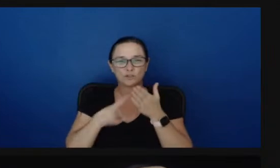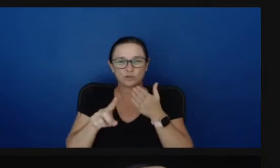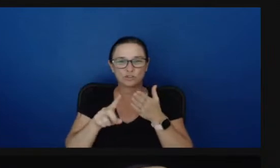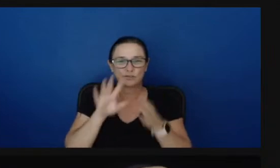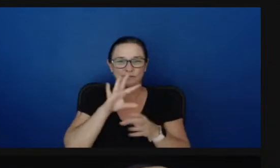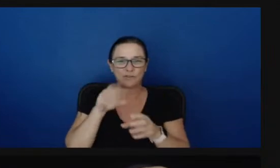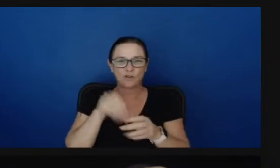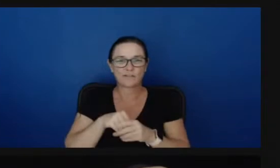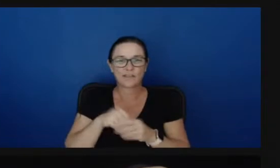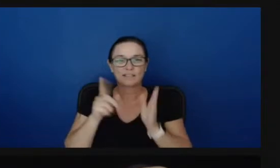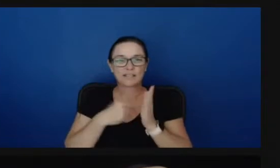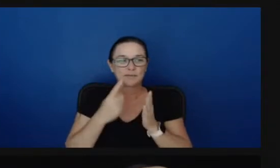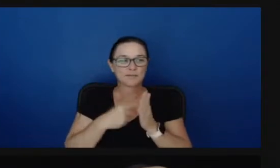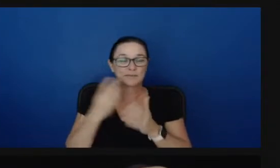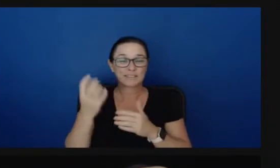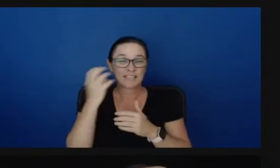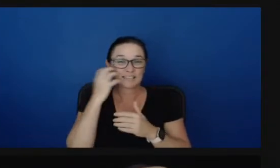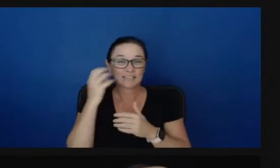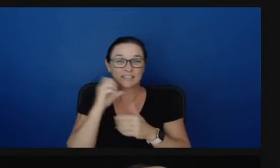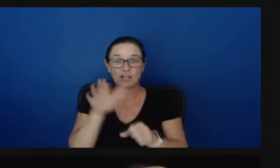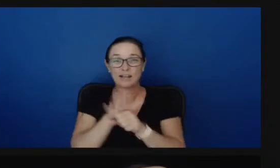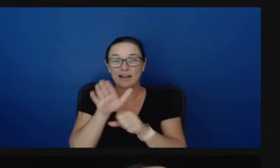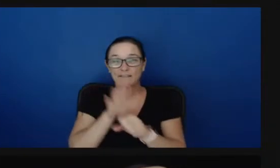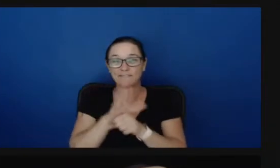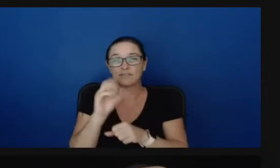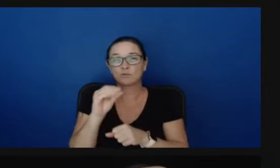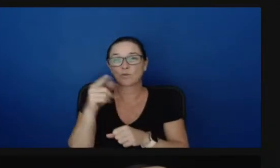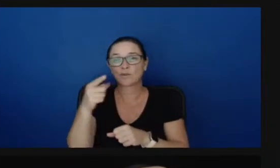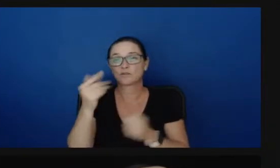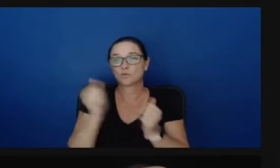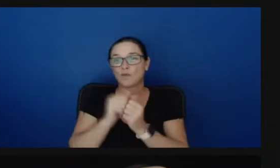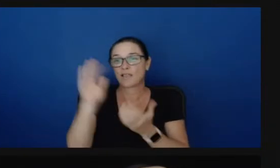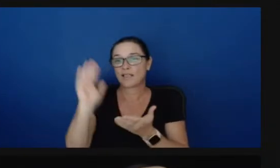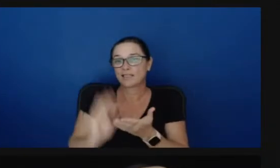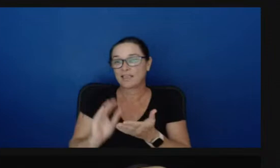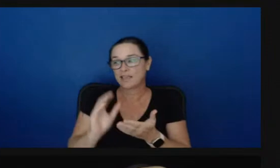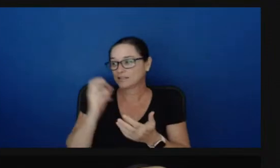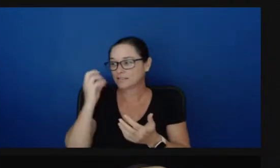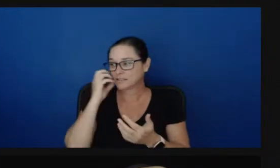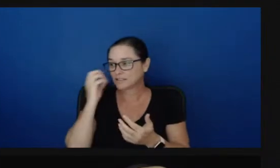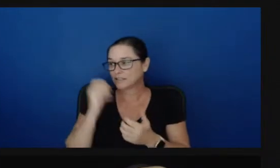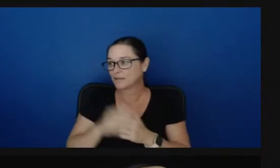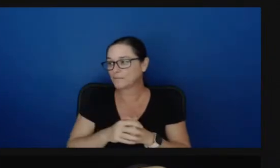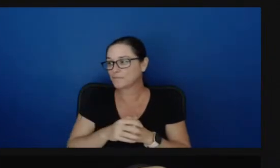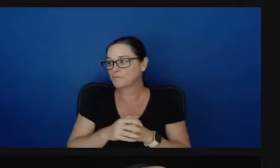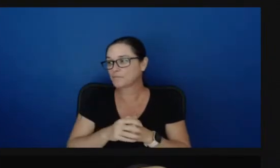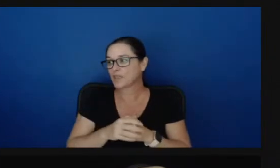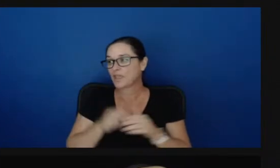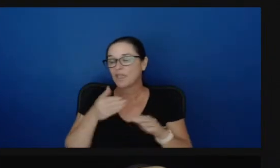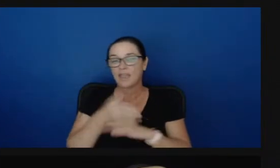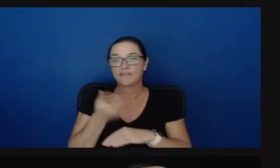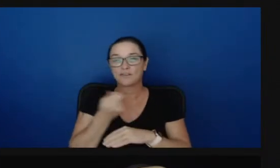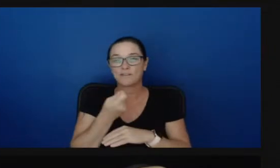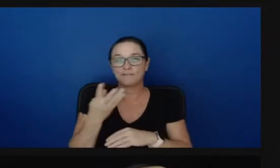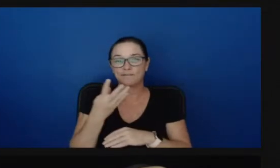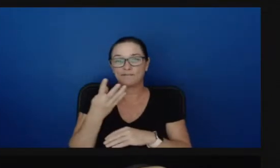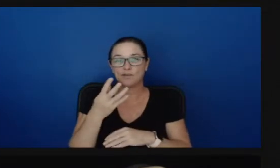sometimes the density is not enough. So here's a run with lower density. And after a few billion years, those blobs